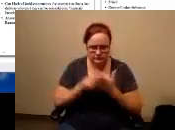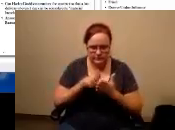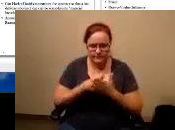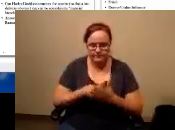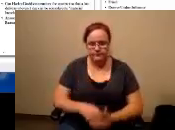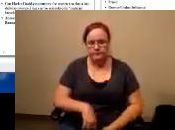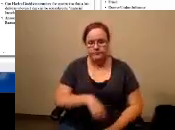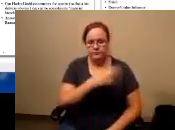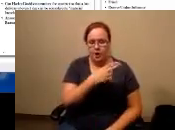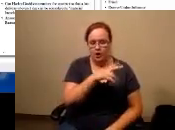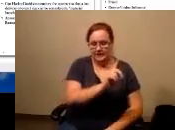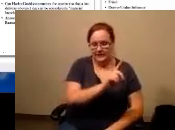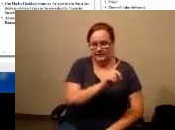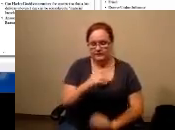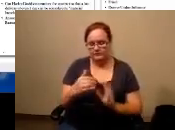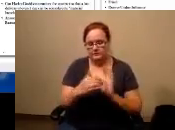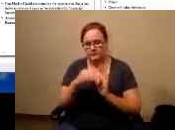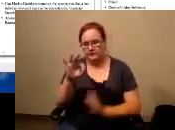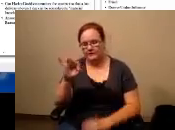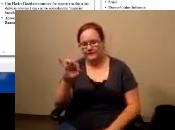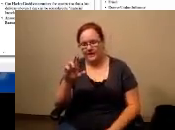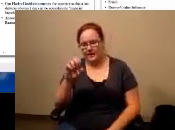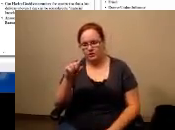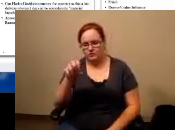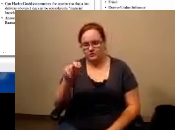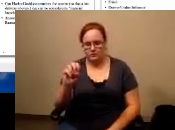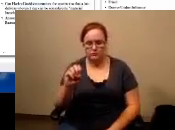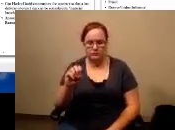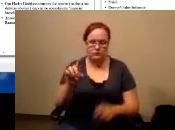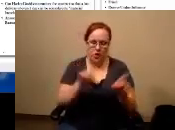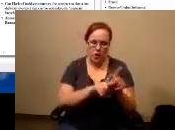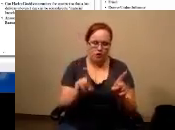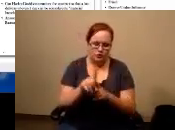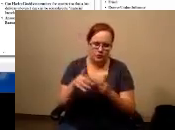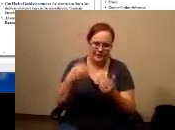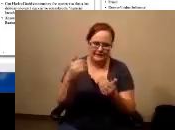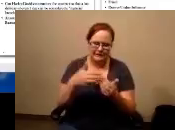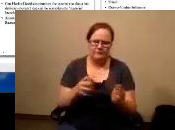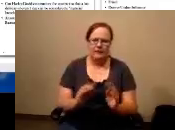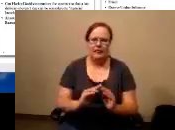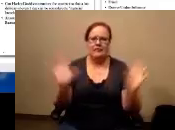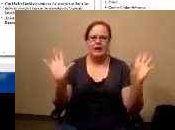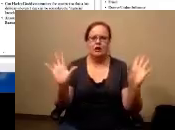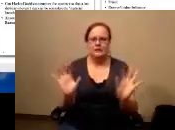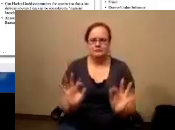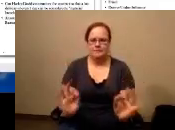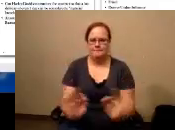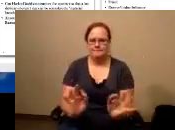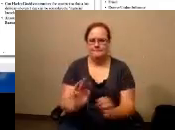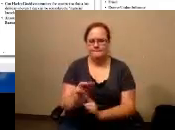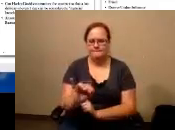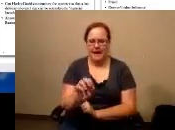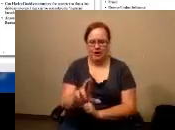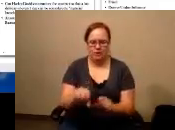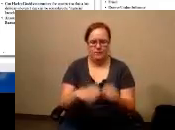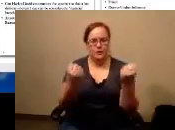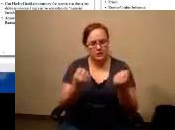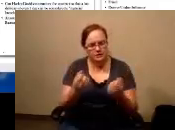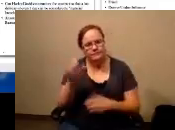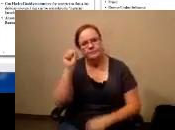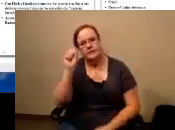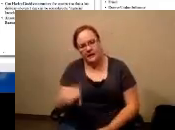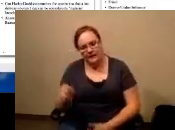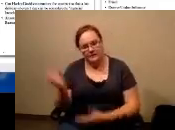Harley-Davidson versus Firestone. This one is also easy. Clearly a minor breach. Yeah, the tires were delivered late,